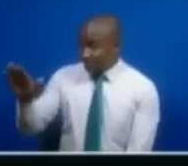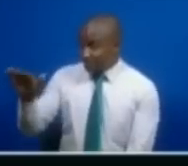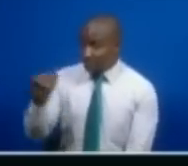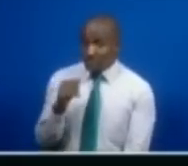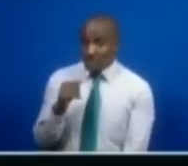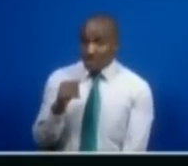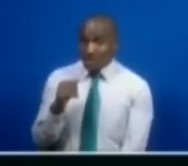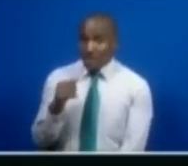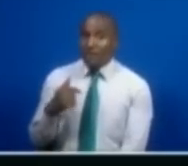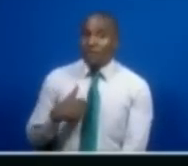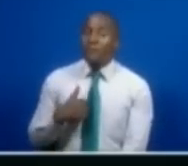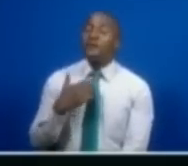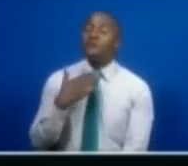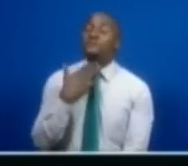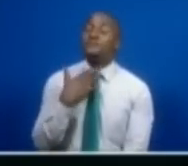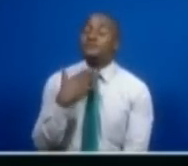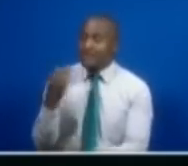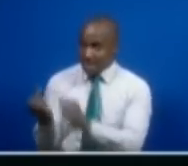Started a caveat, first of all,